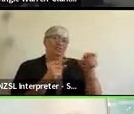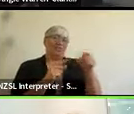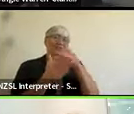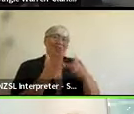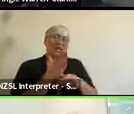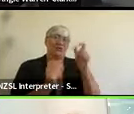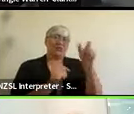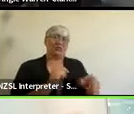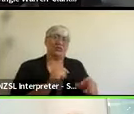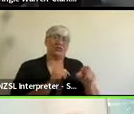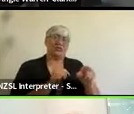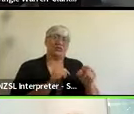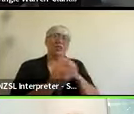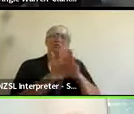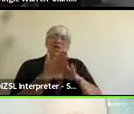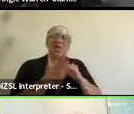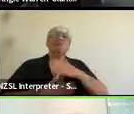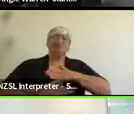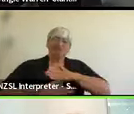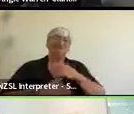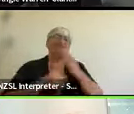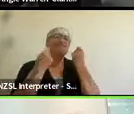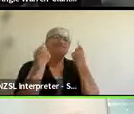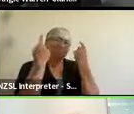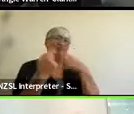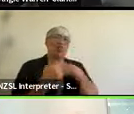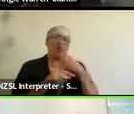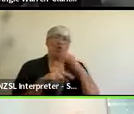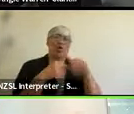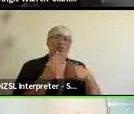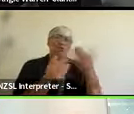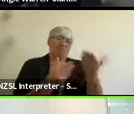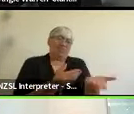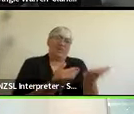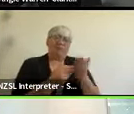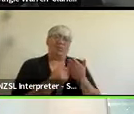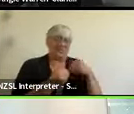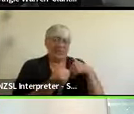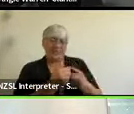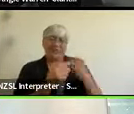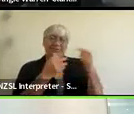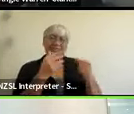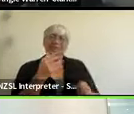general so that they can be more compassionate towards the disabled students that they have.